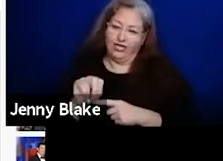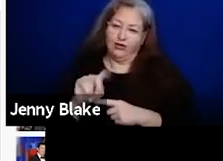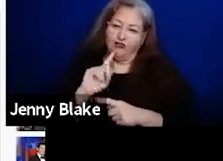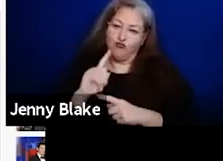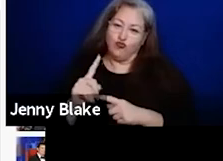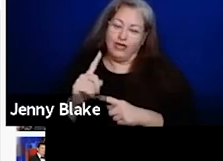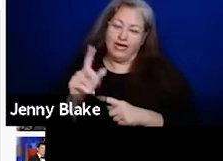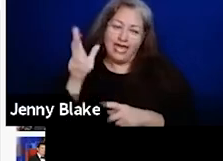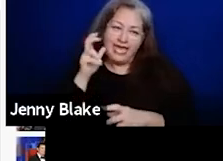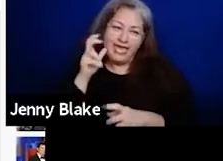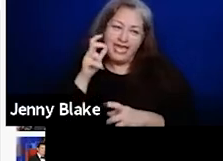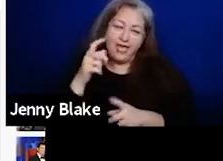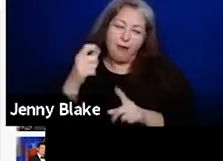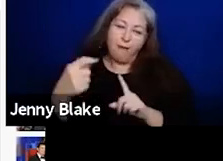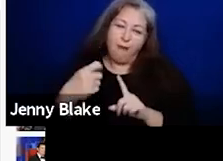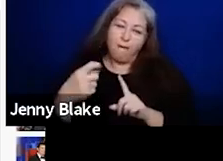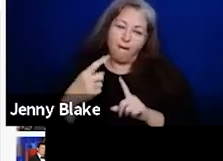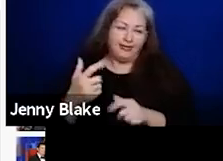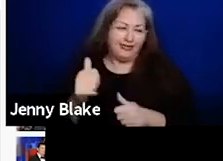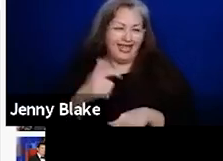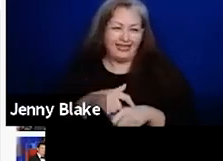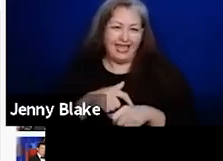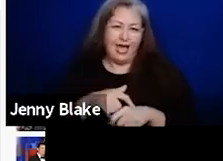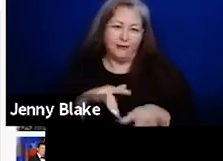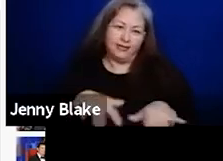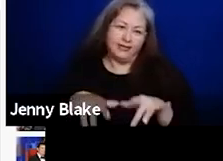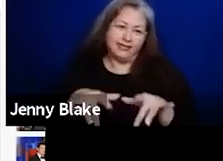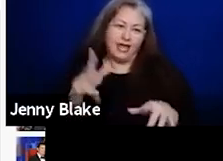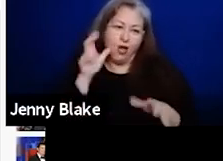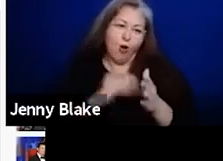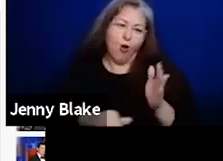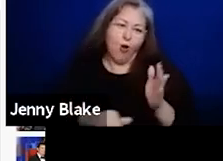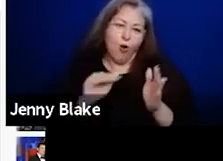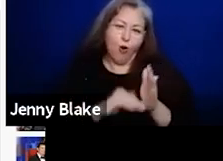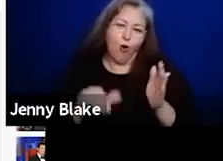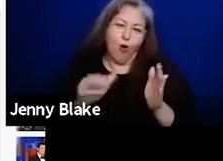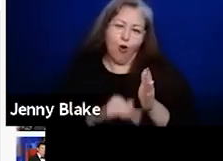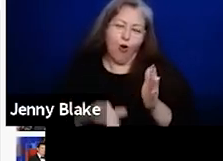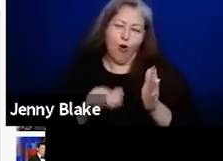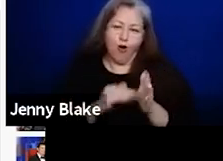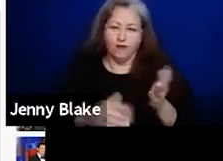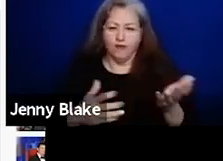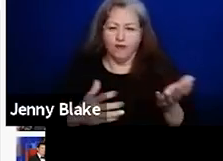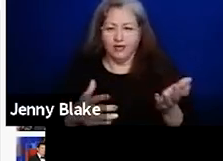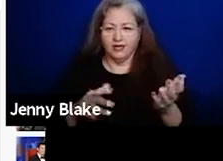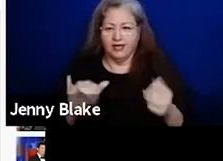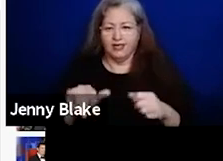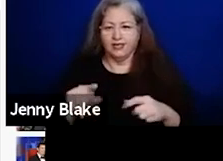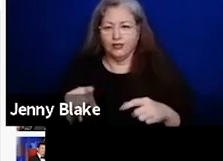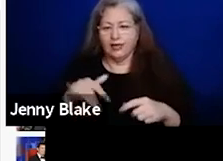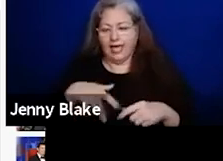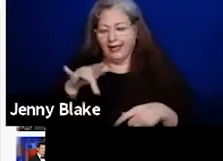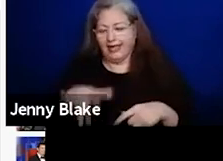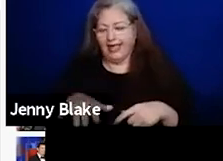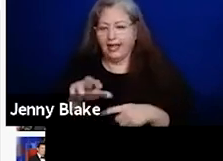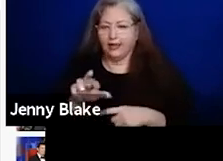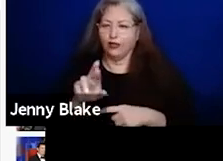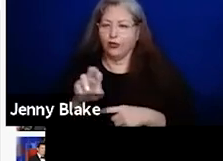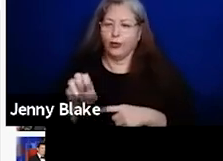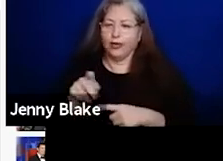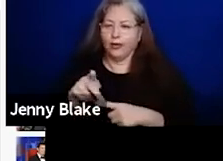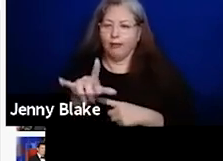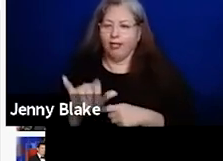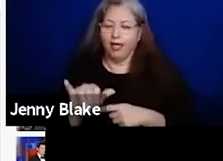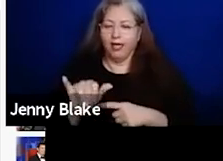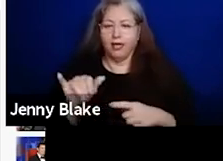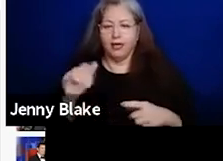would listen, I don't know, 10 times this cassette, you know, like today, you know, it's like you just replay